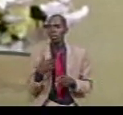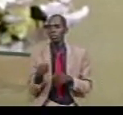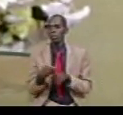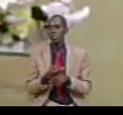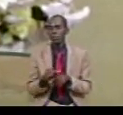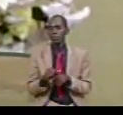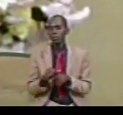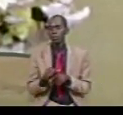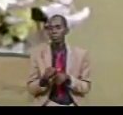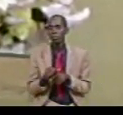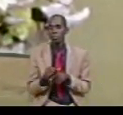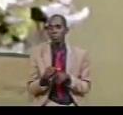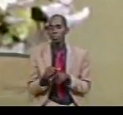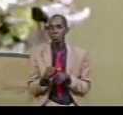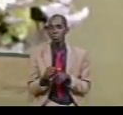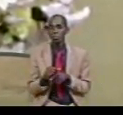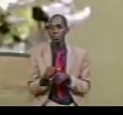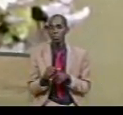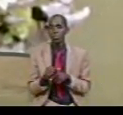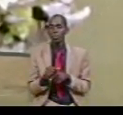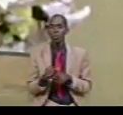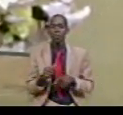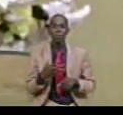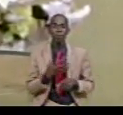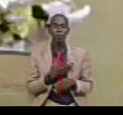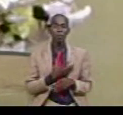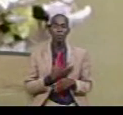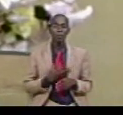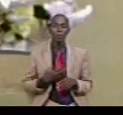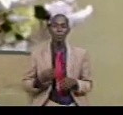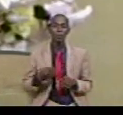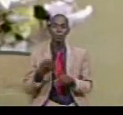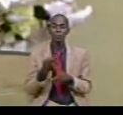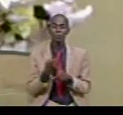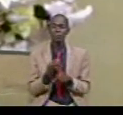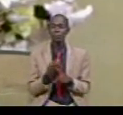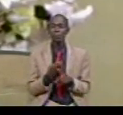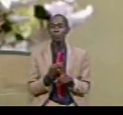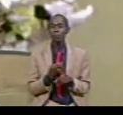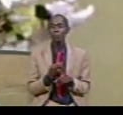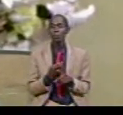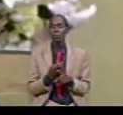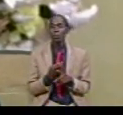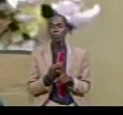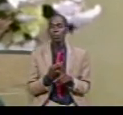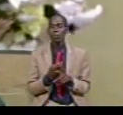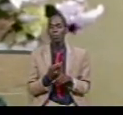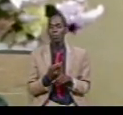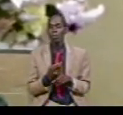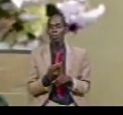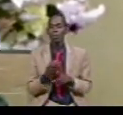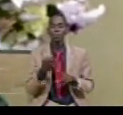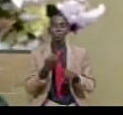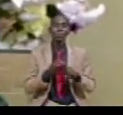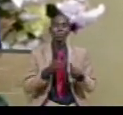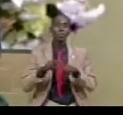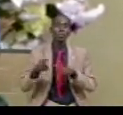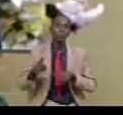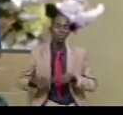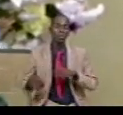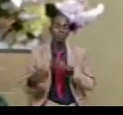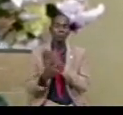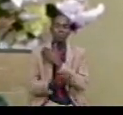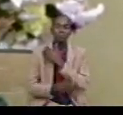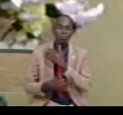every nook and crannies from our cities, from Dublin to Dubai, Amsterdam to Australia, from Cairo to